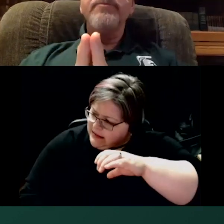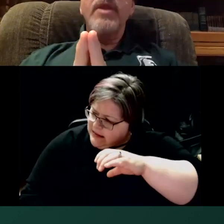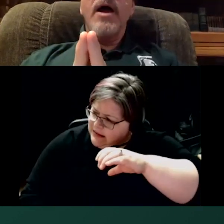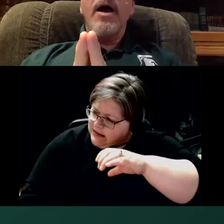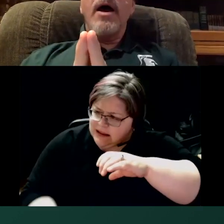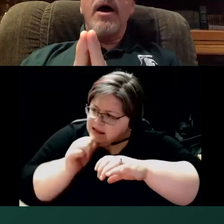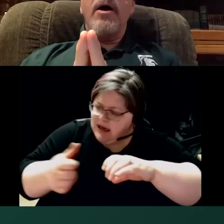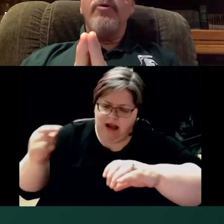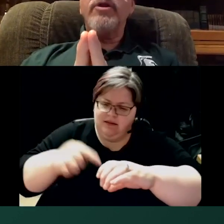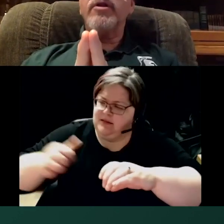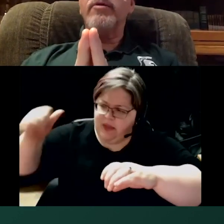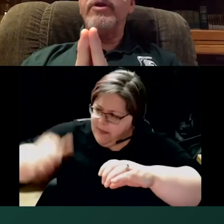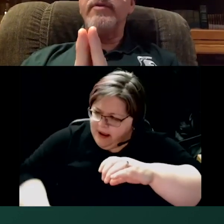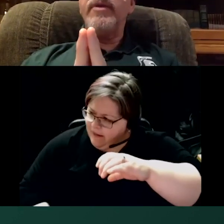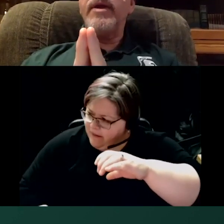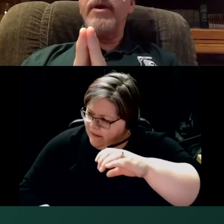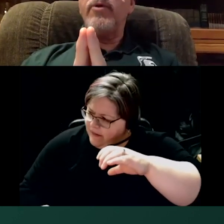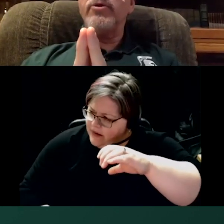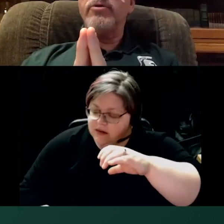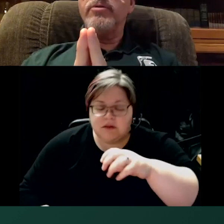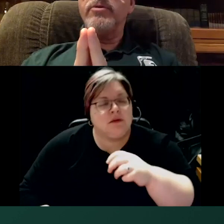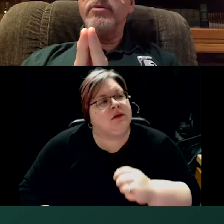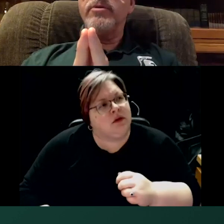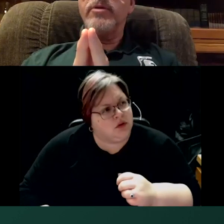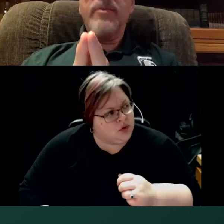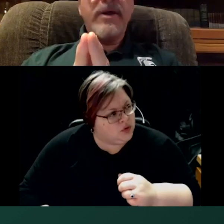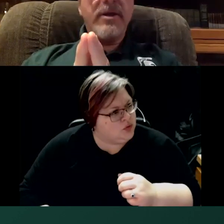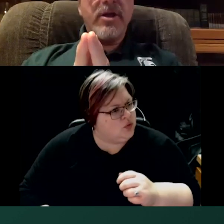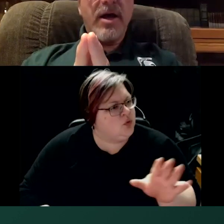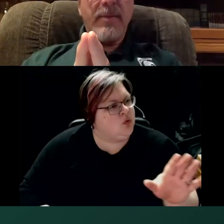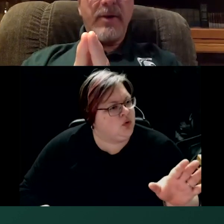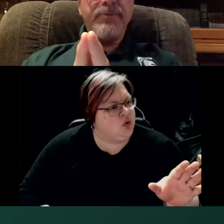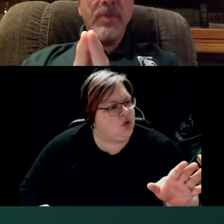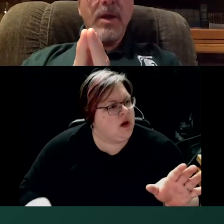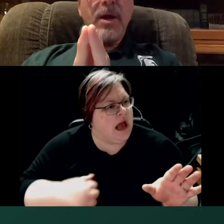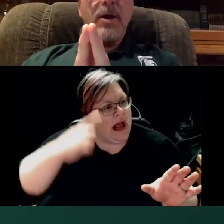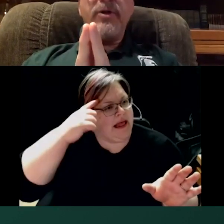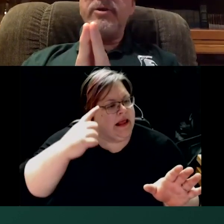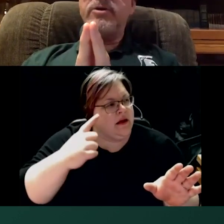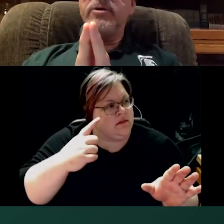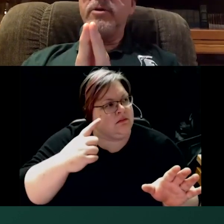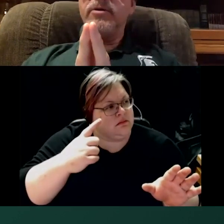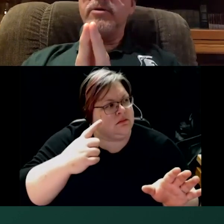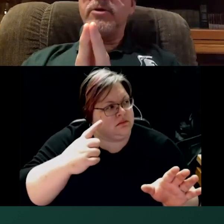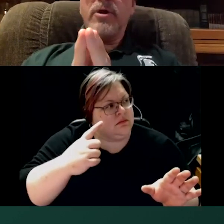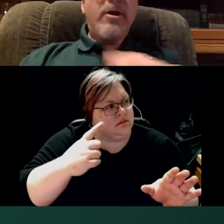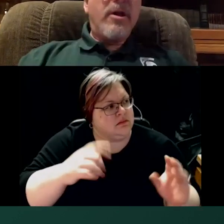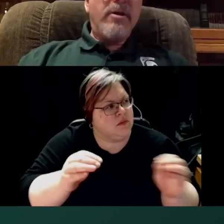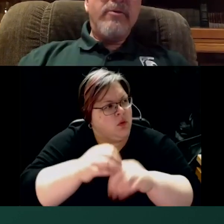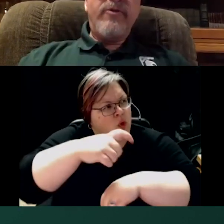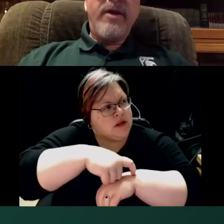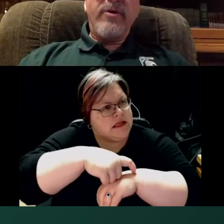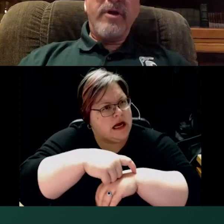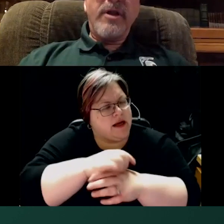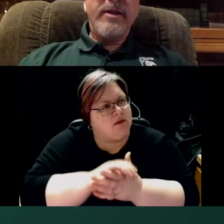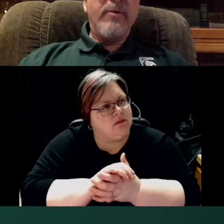Okay. This is something that maybe I might want to spend a little time on. The dark side, I don't know